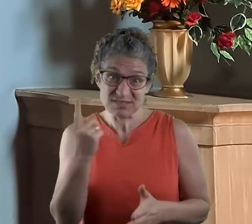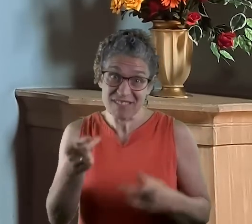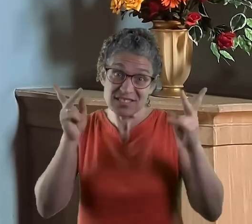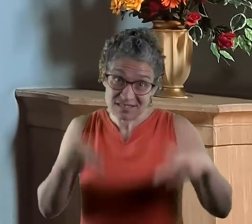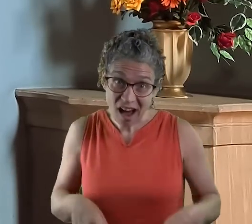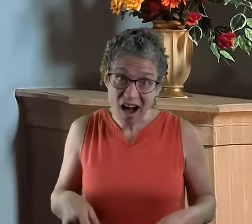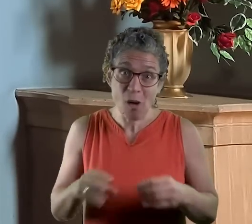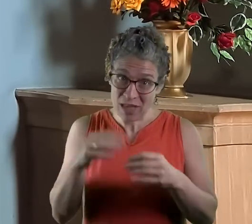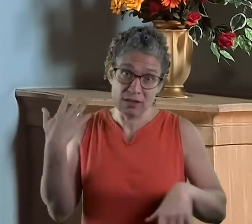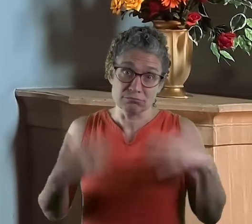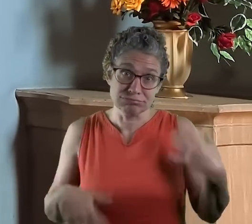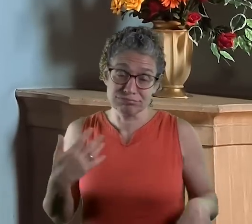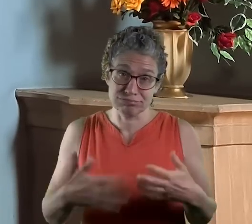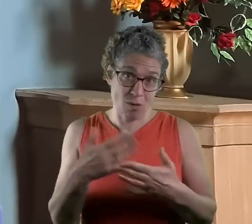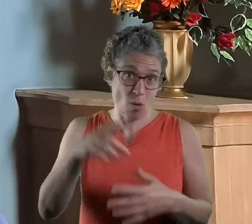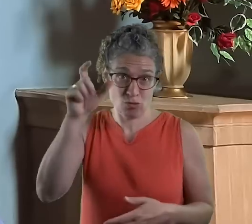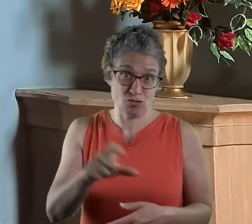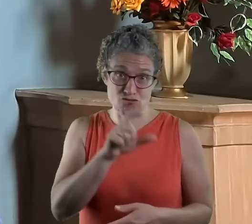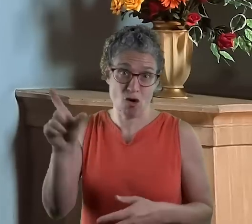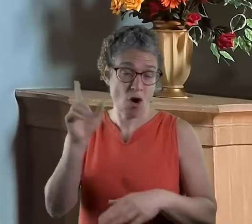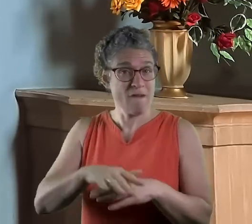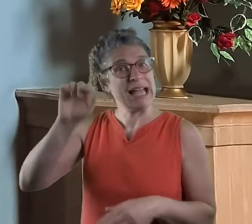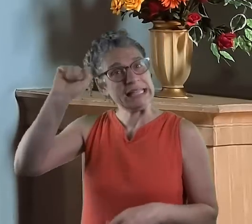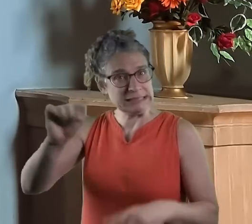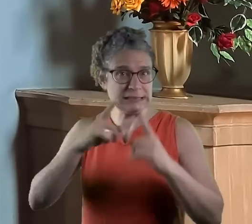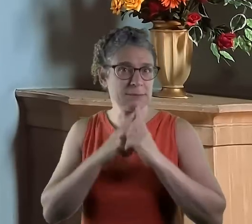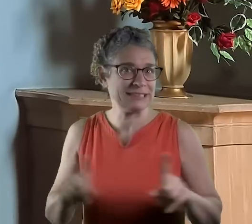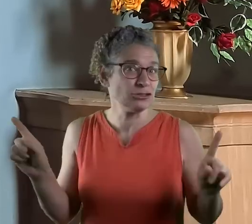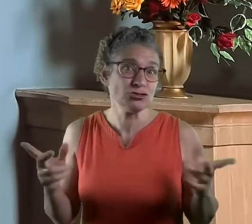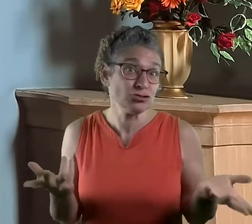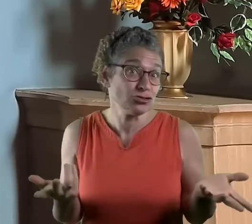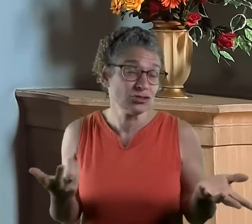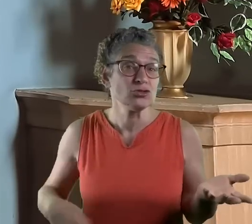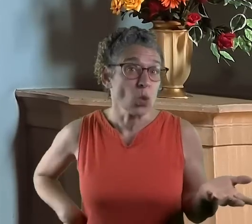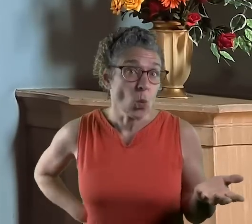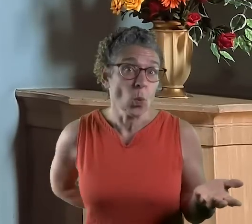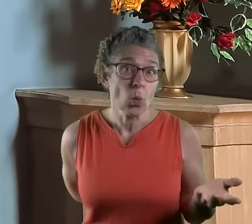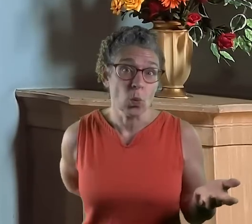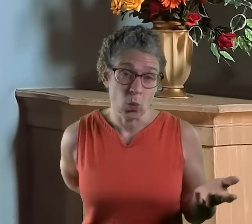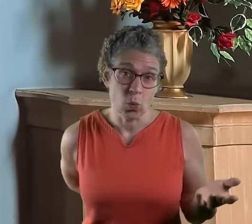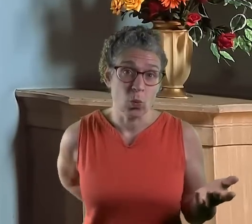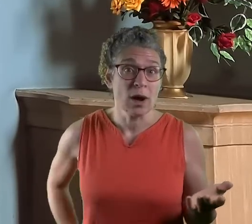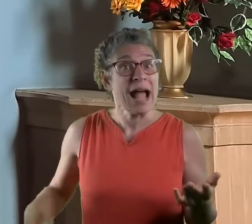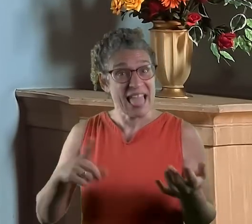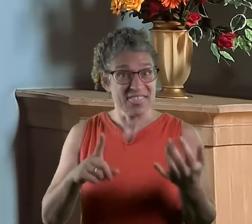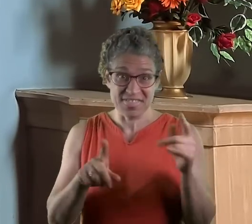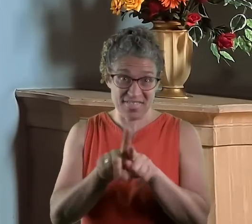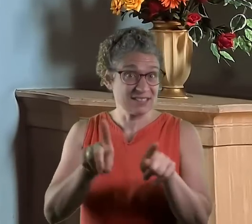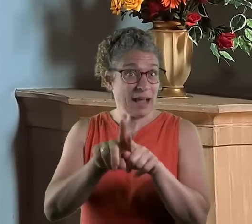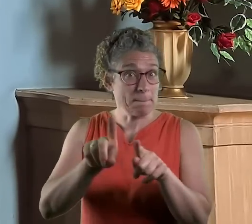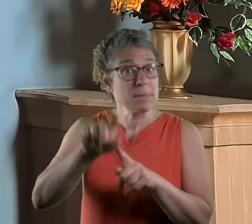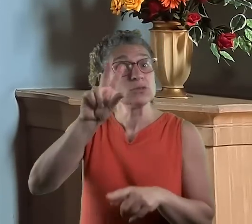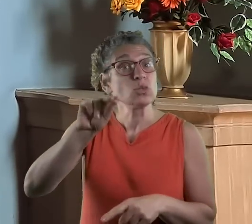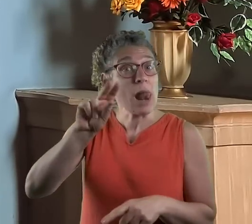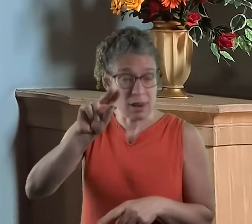suffered and died because of the message that he was proclaiming. And so, eventually, did most of the